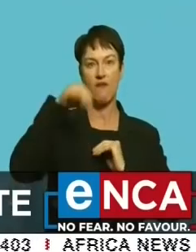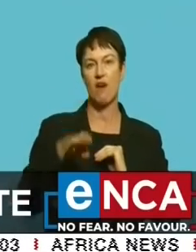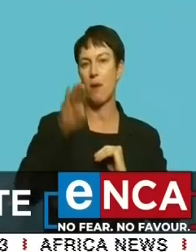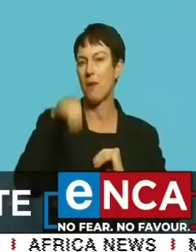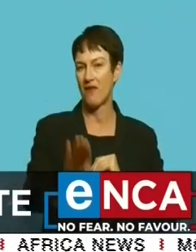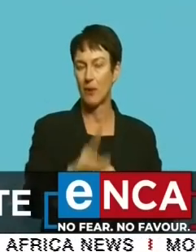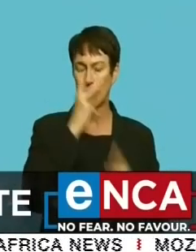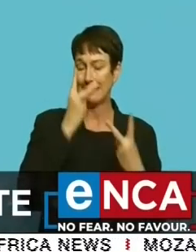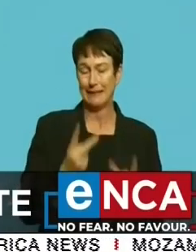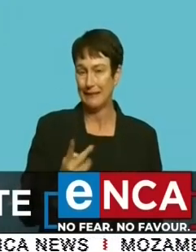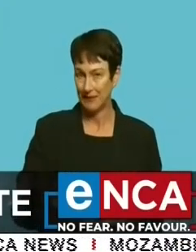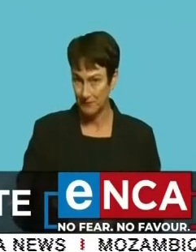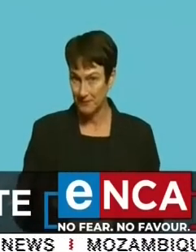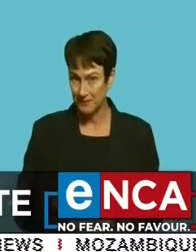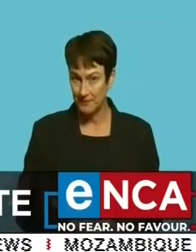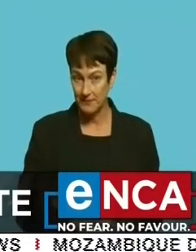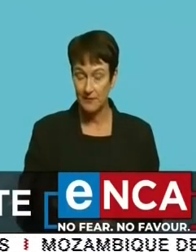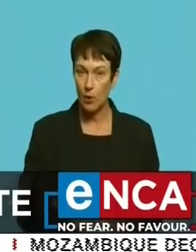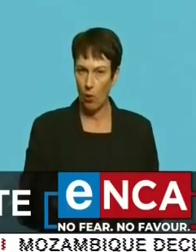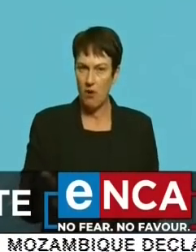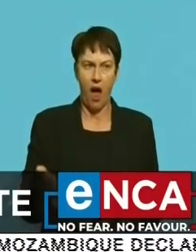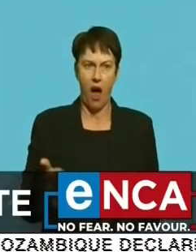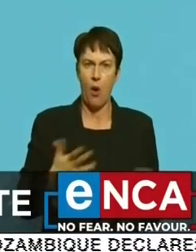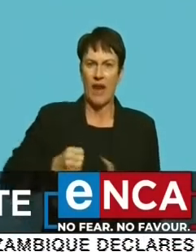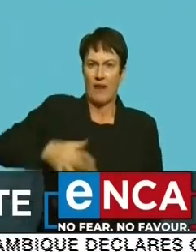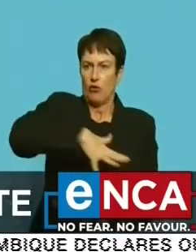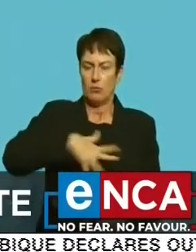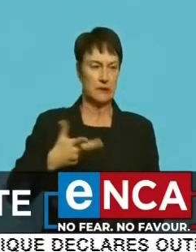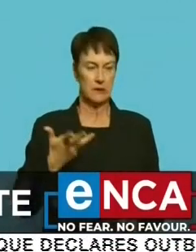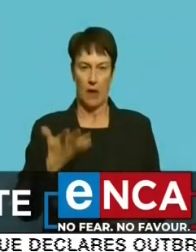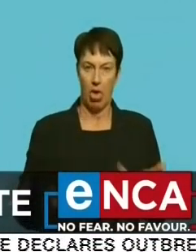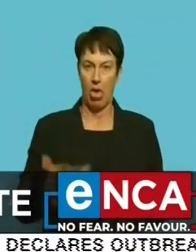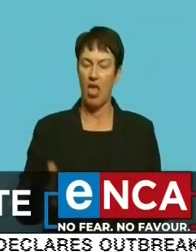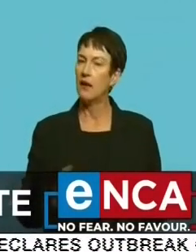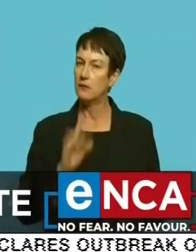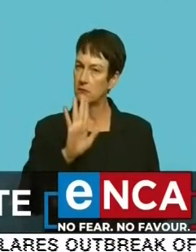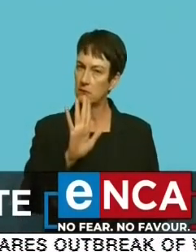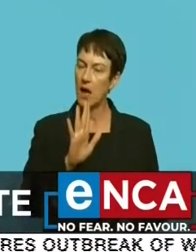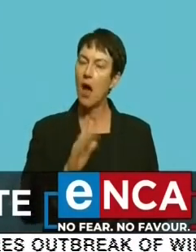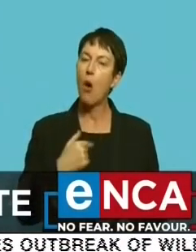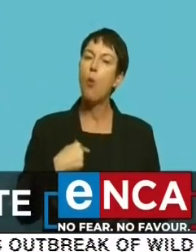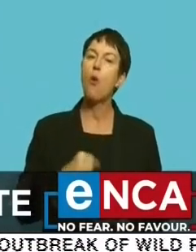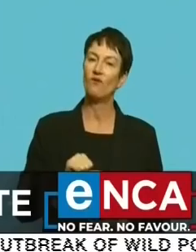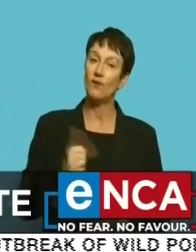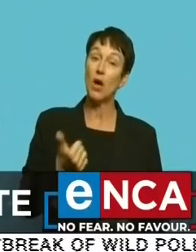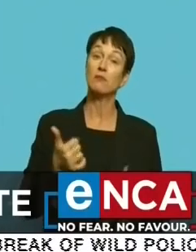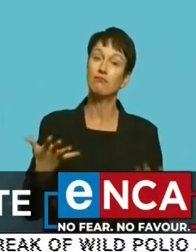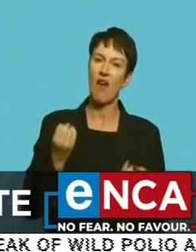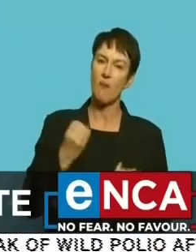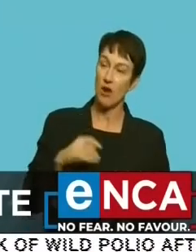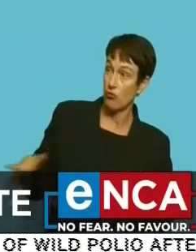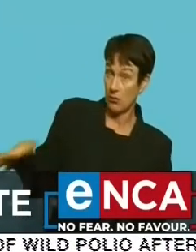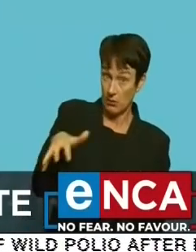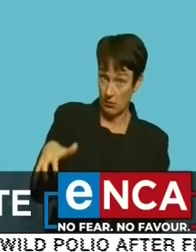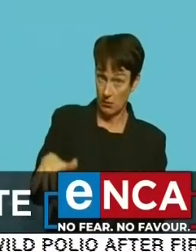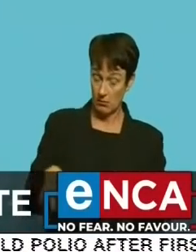In this uncertain environment, policy decisions will continue to be data dependent and sensitive to the